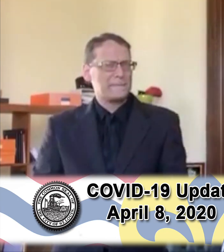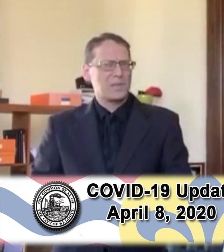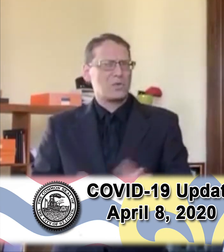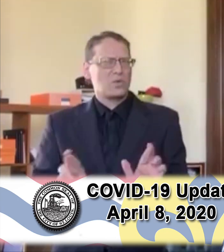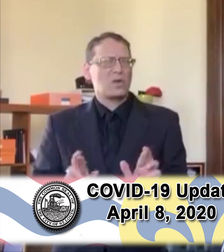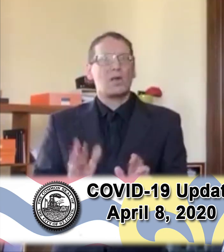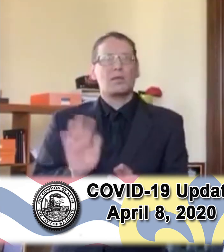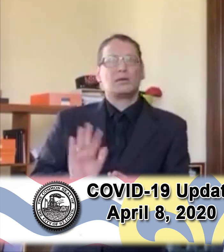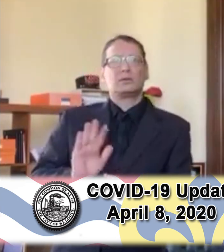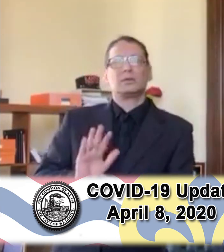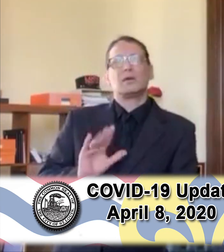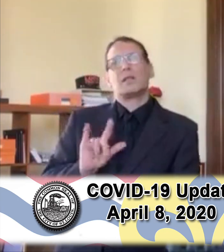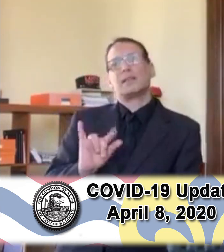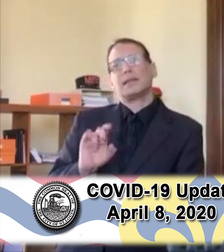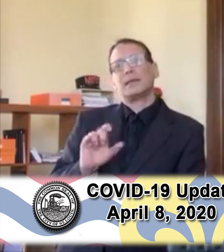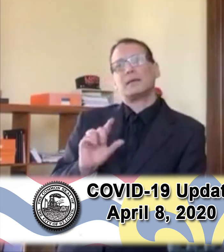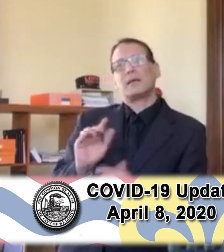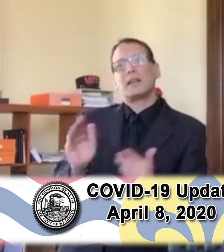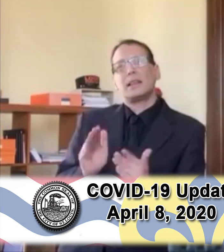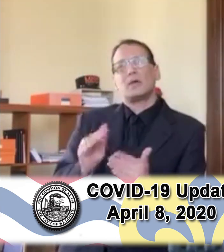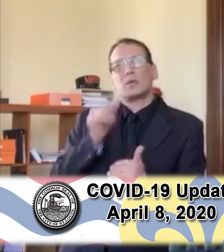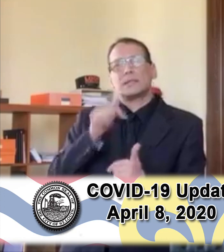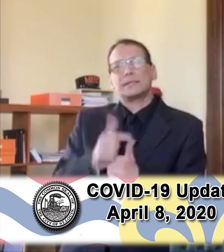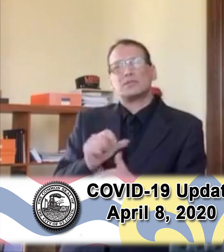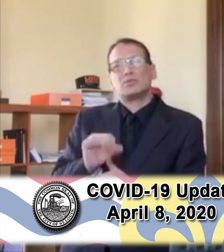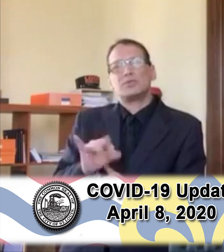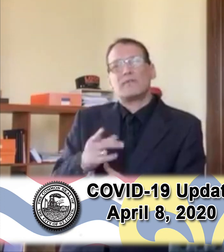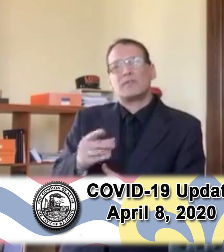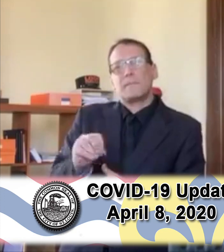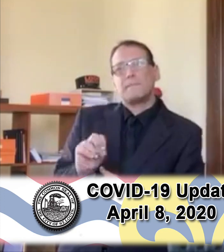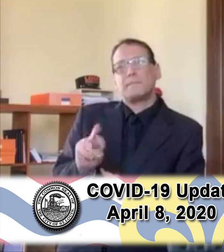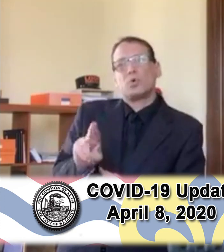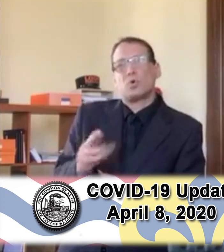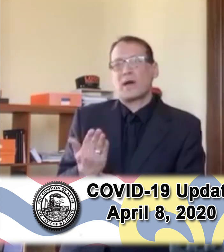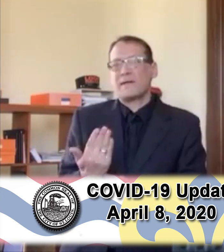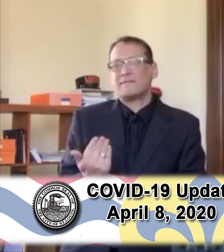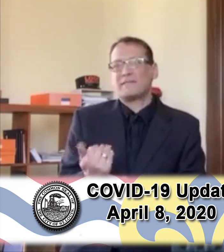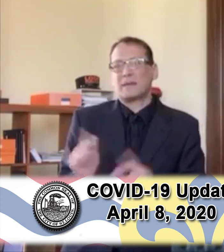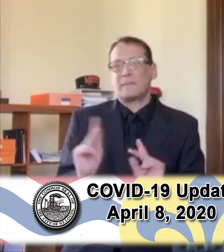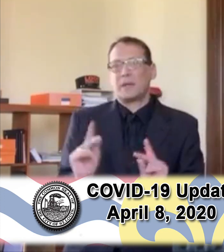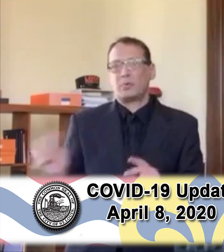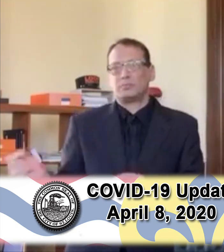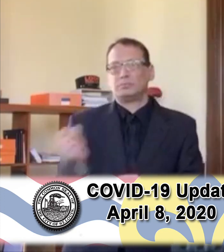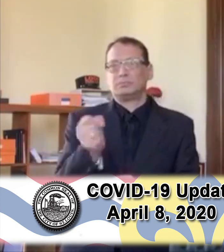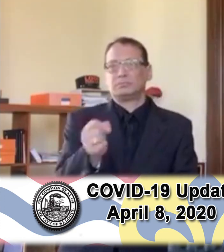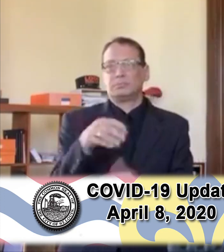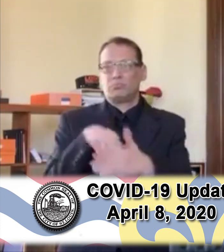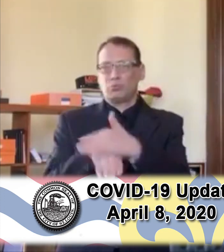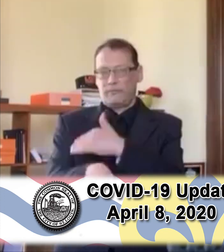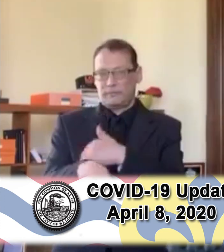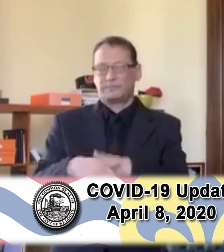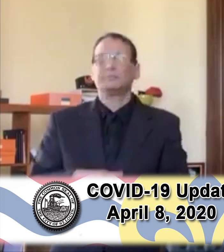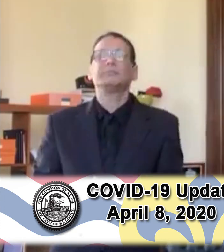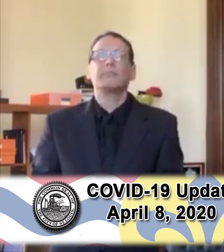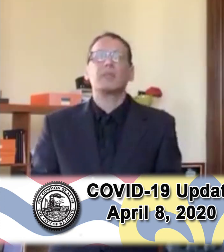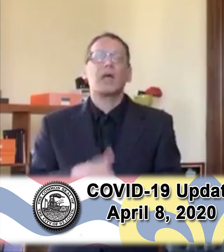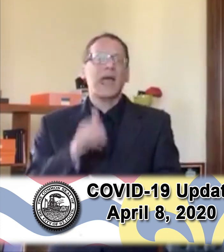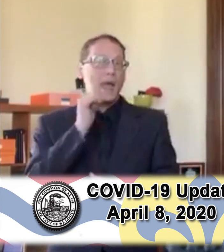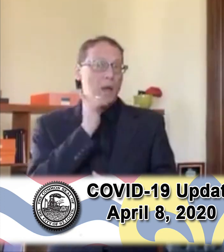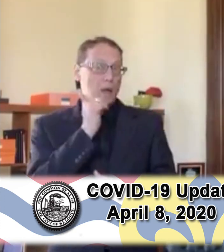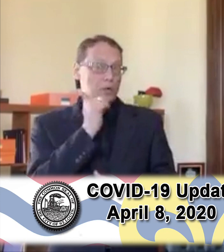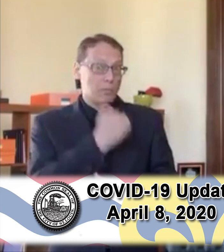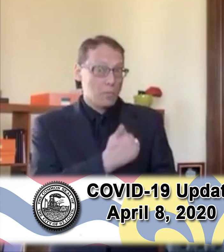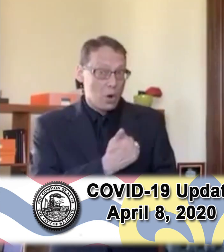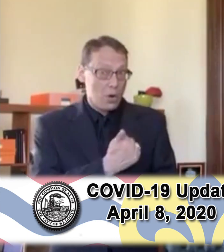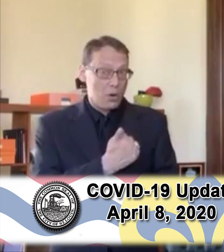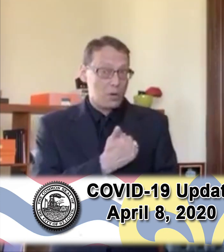Little Sisters of the Poor, on Monday, we moved about 15 individuals there. And then tomorrow is when we are working